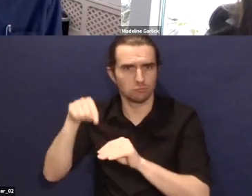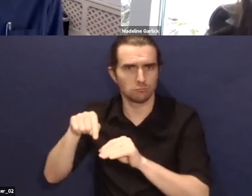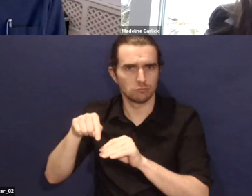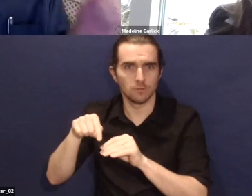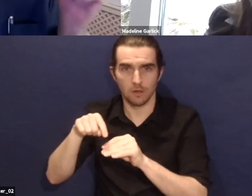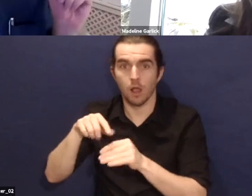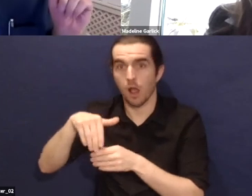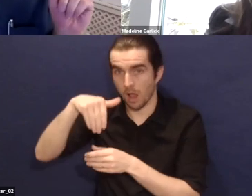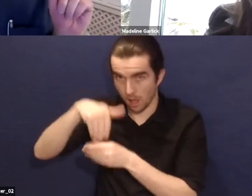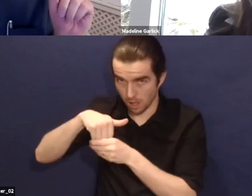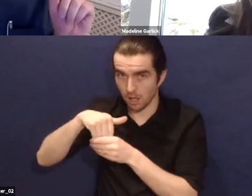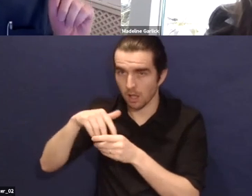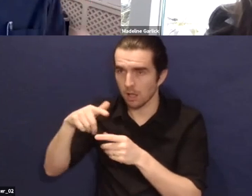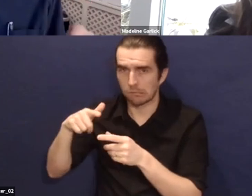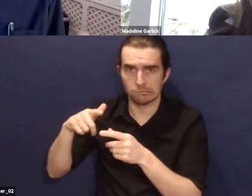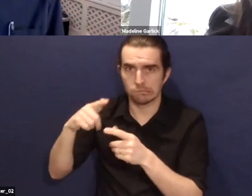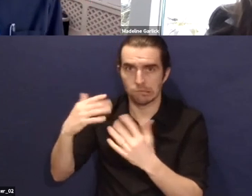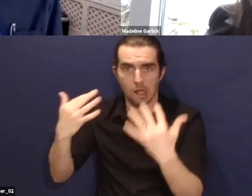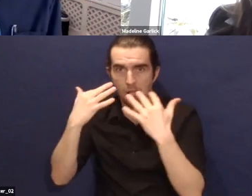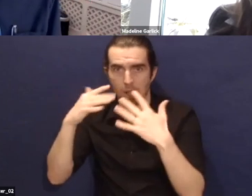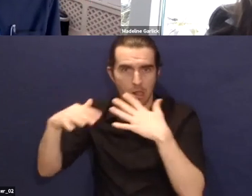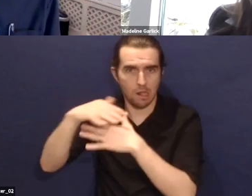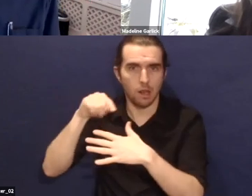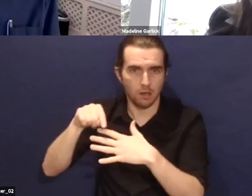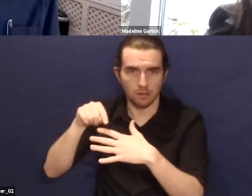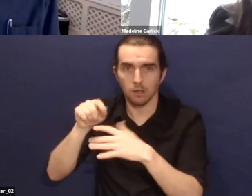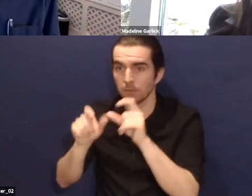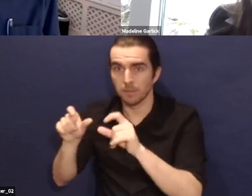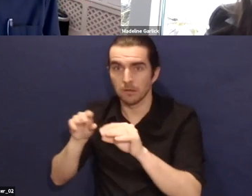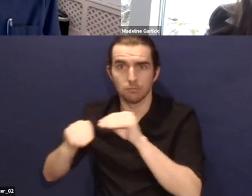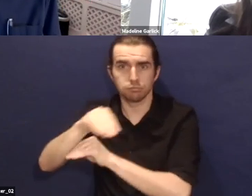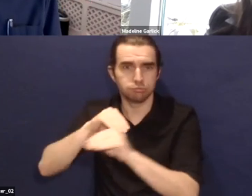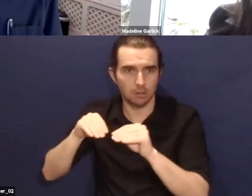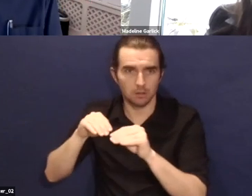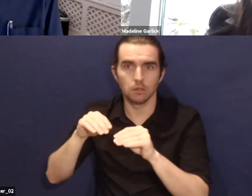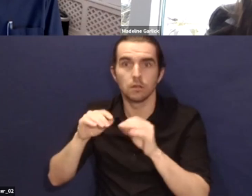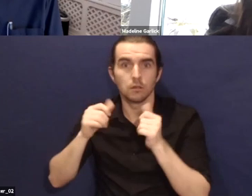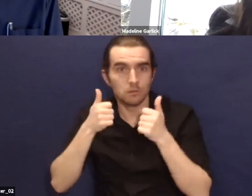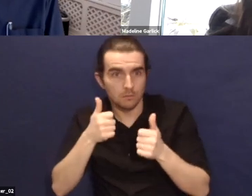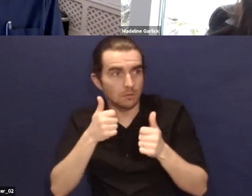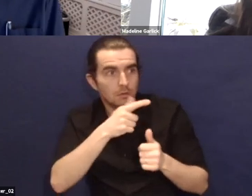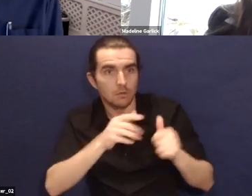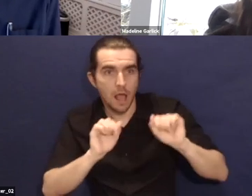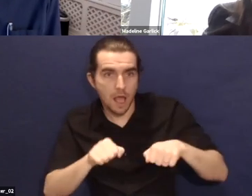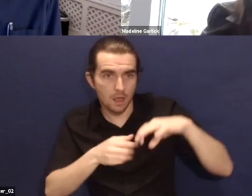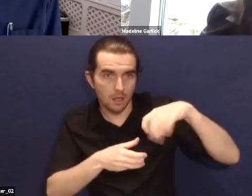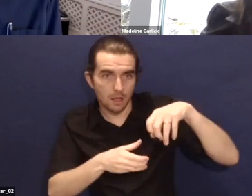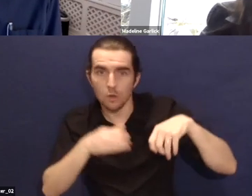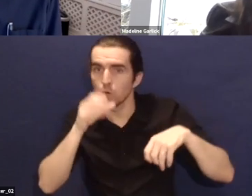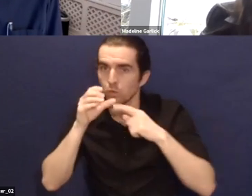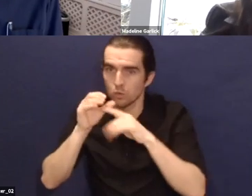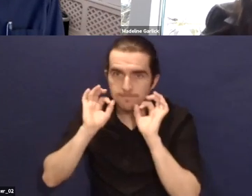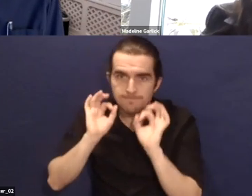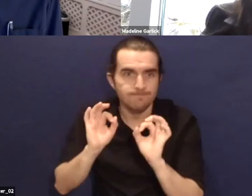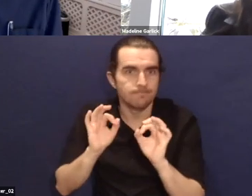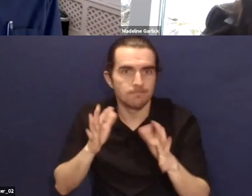well. I think academia needs to start looking at displacement